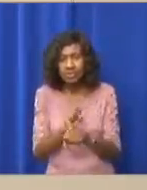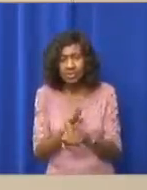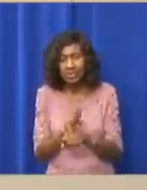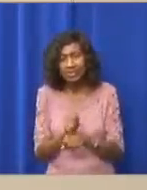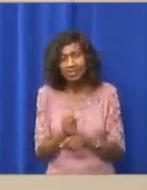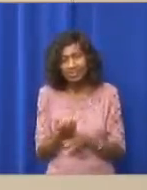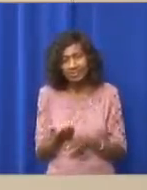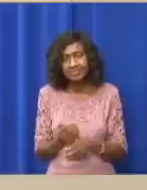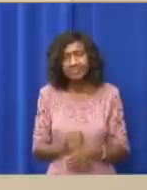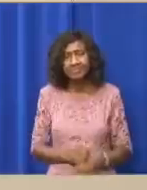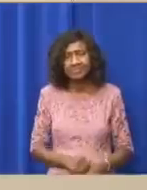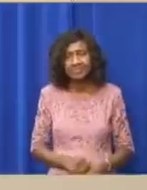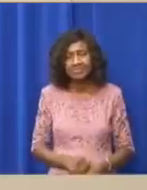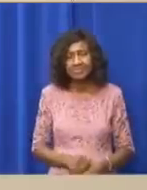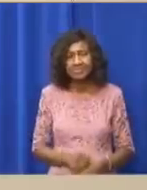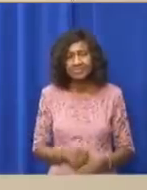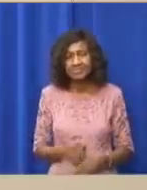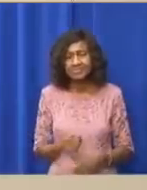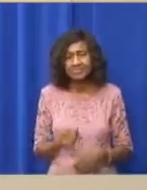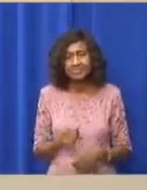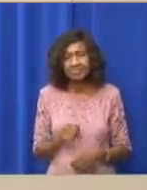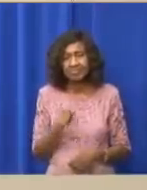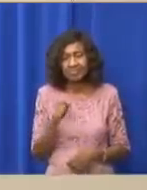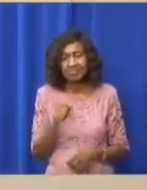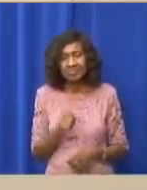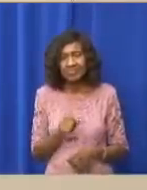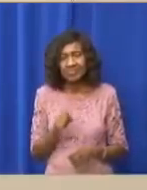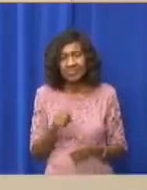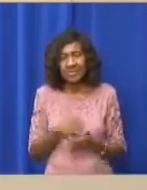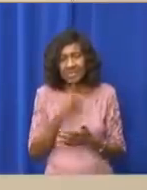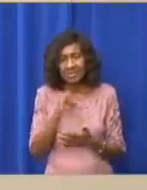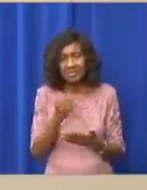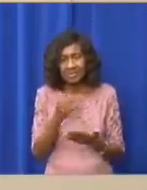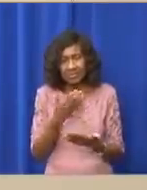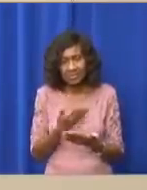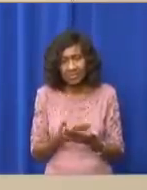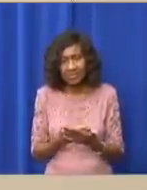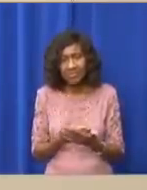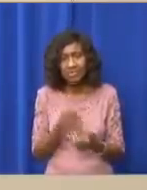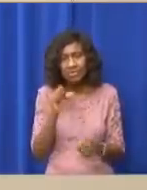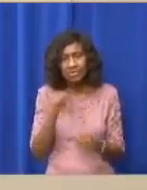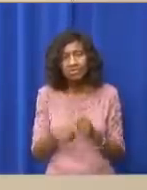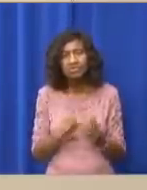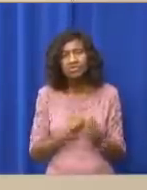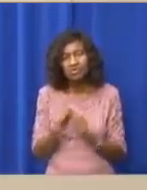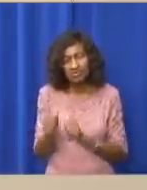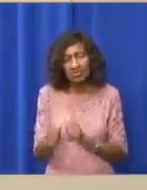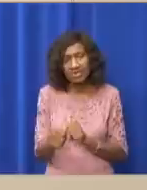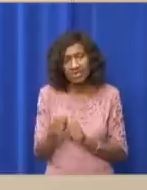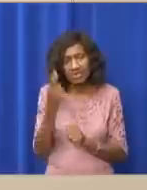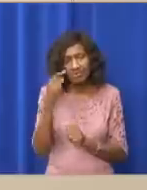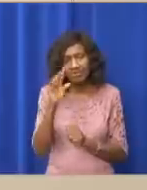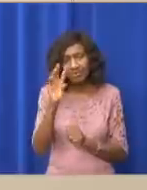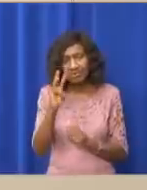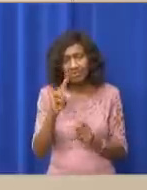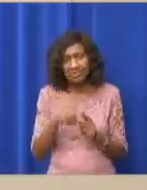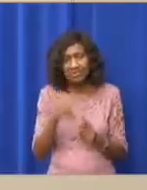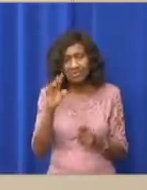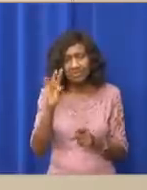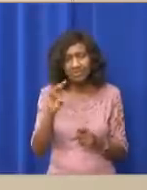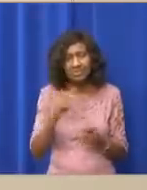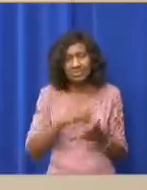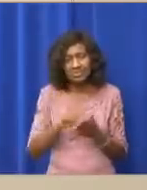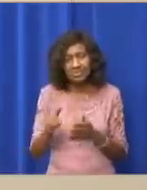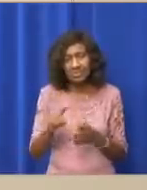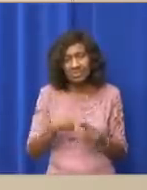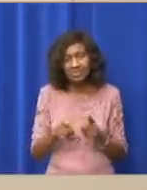whatever the case may be. It's worked very, very well over the course of the last 6-7 weeks. So there's just going to be a